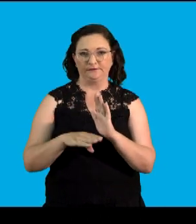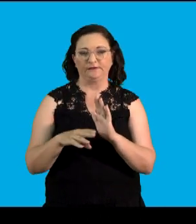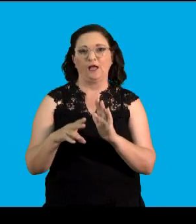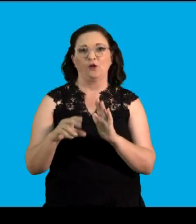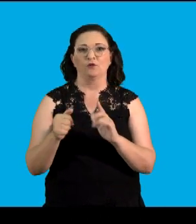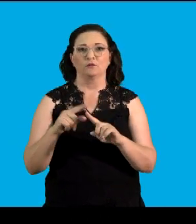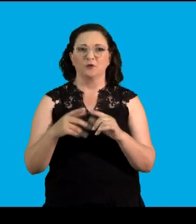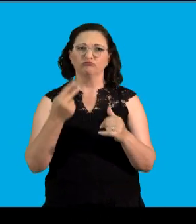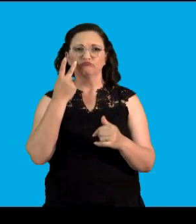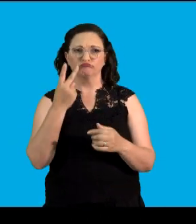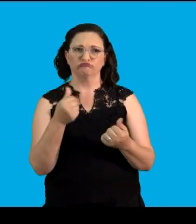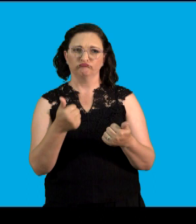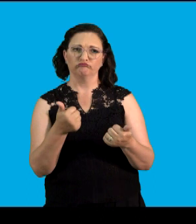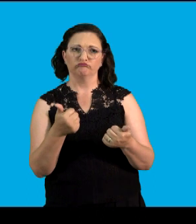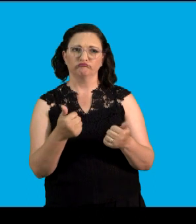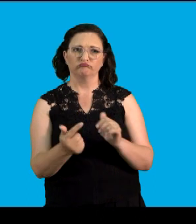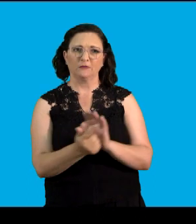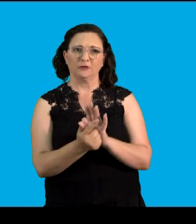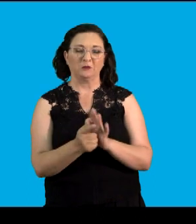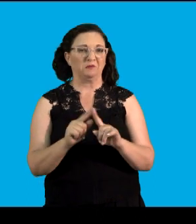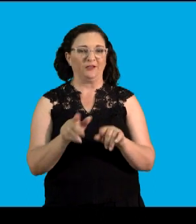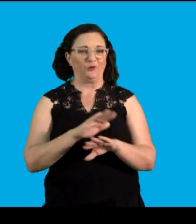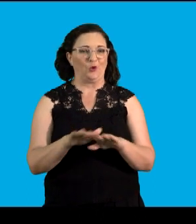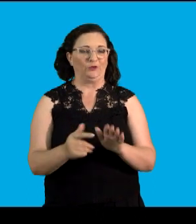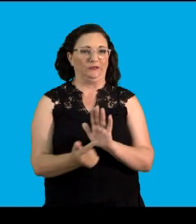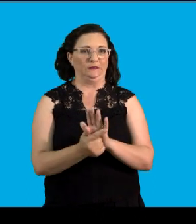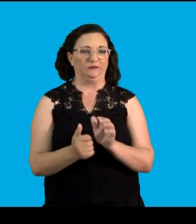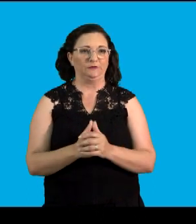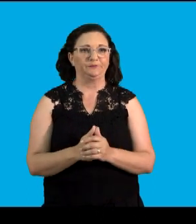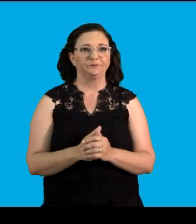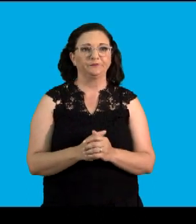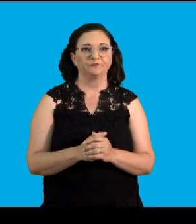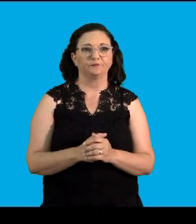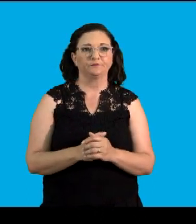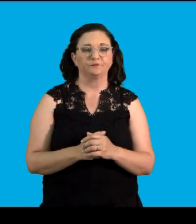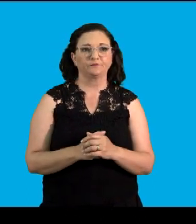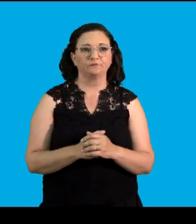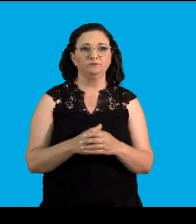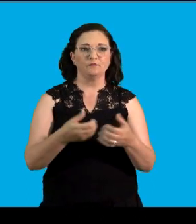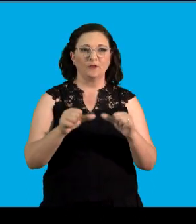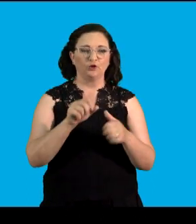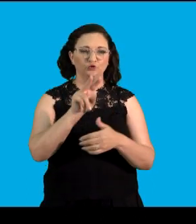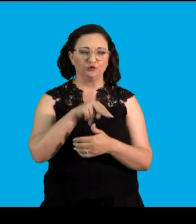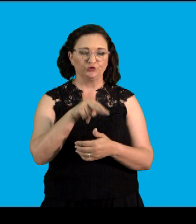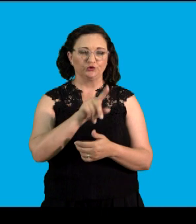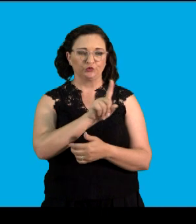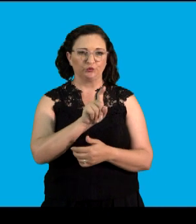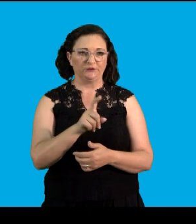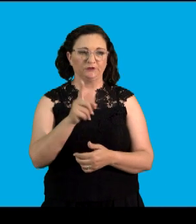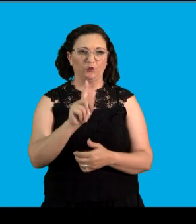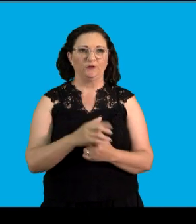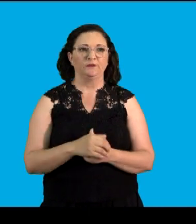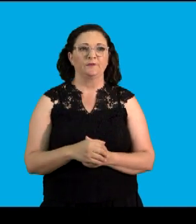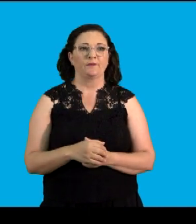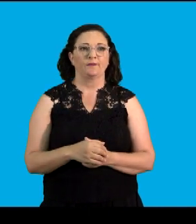look legitimate, but are not. All right, let's read the question. The question reads